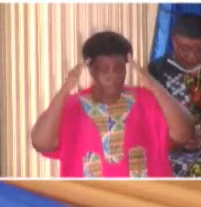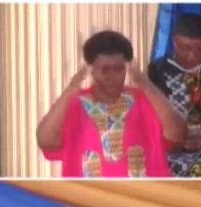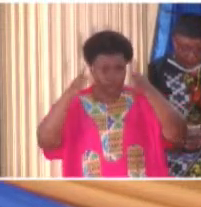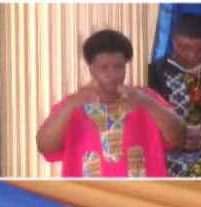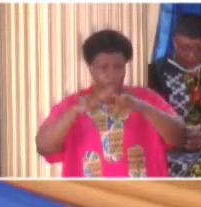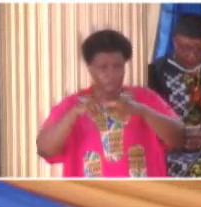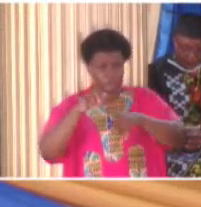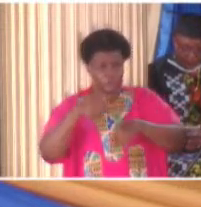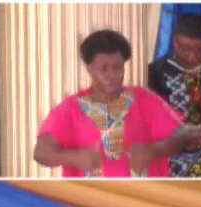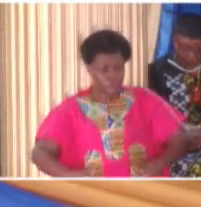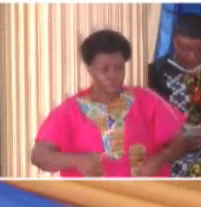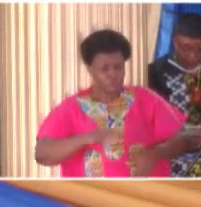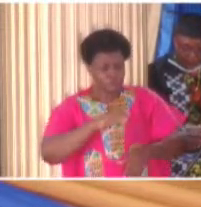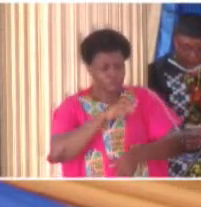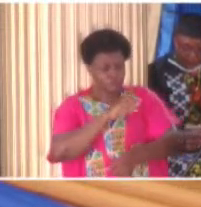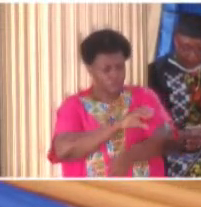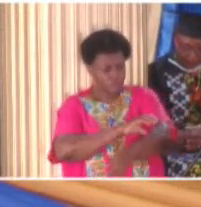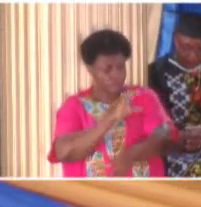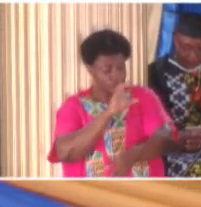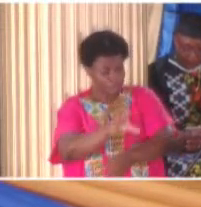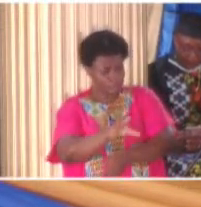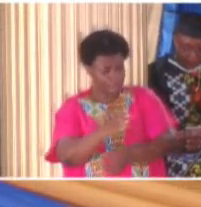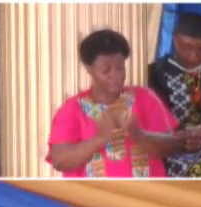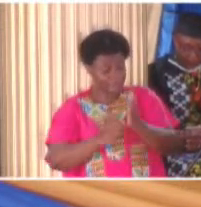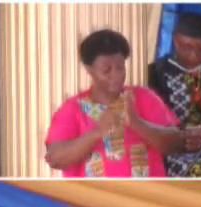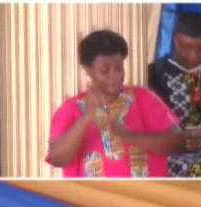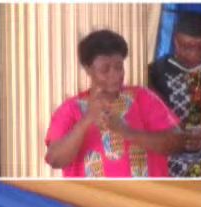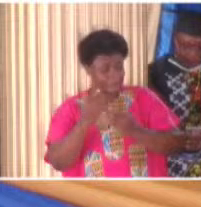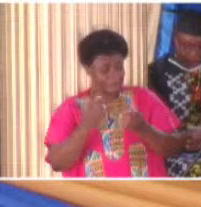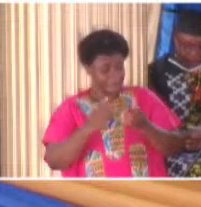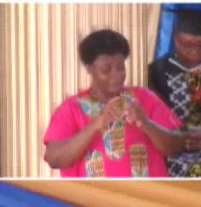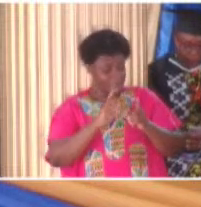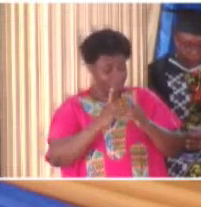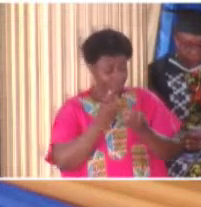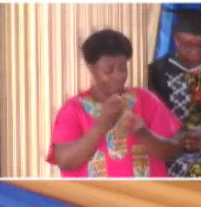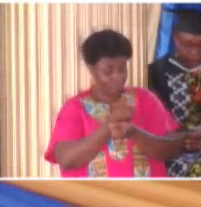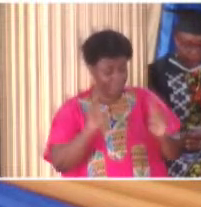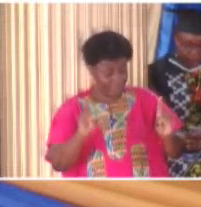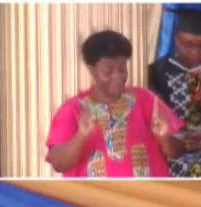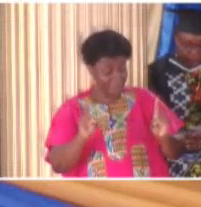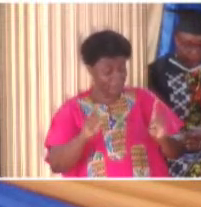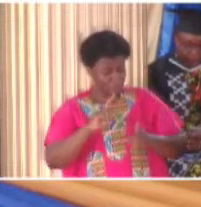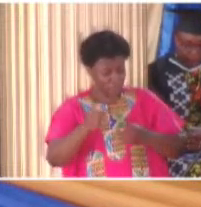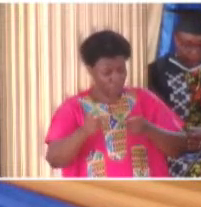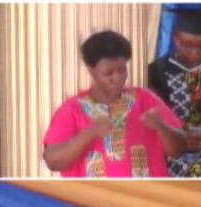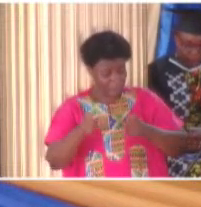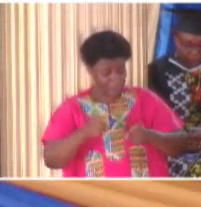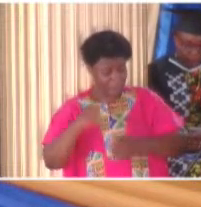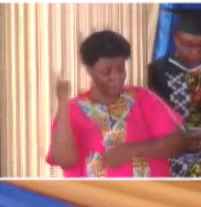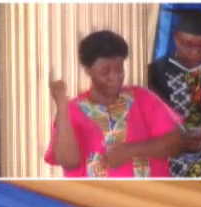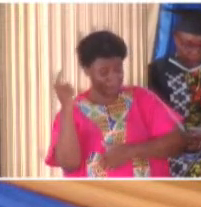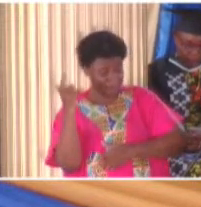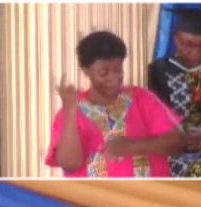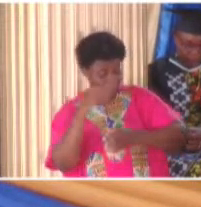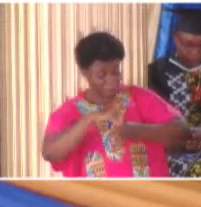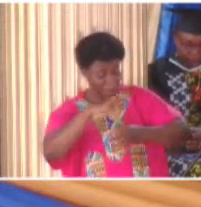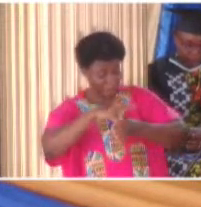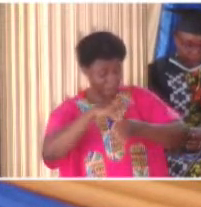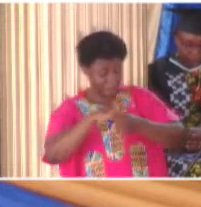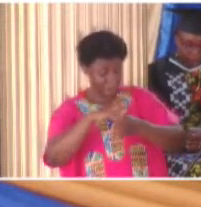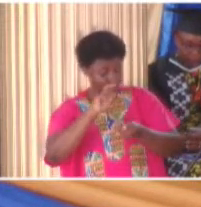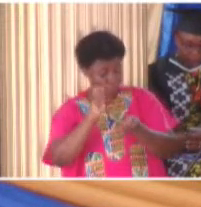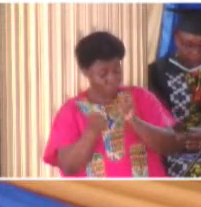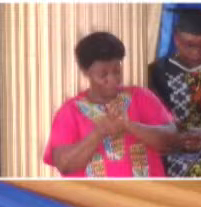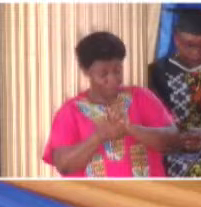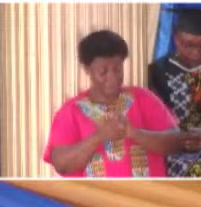on youth empowerment and development, democratic governance, electoral reform, natural resource